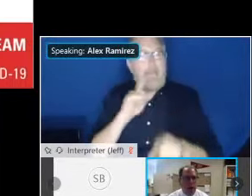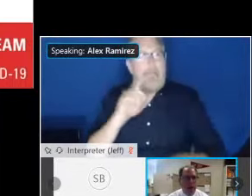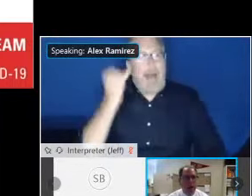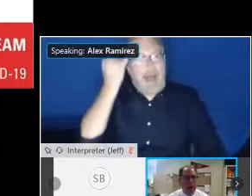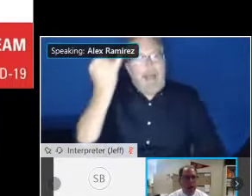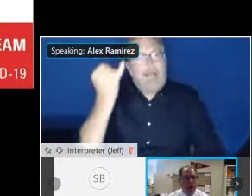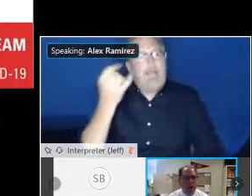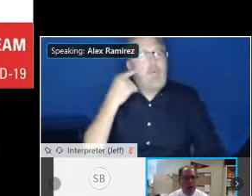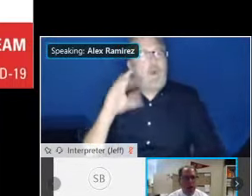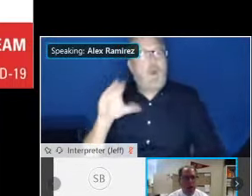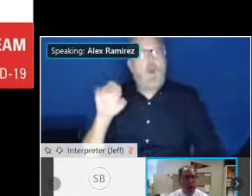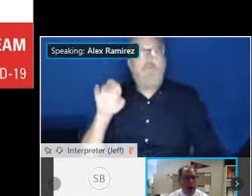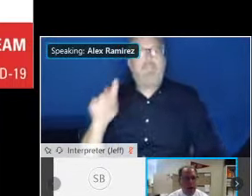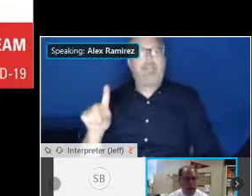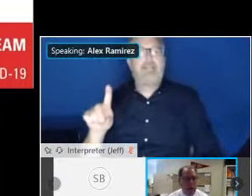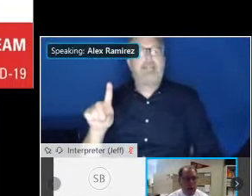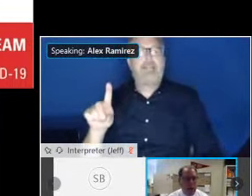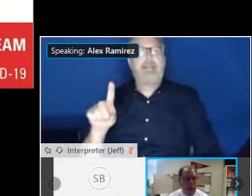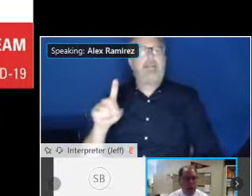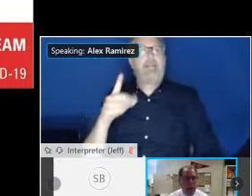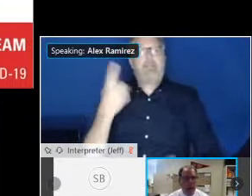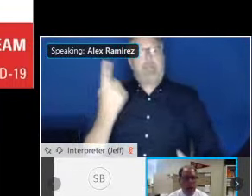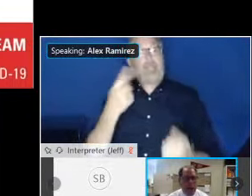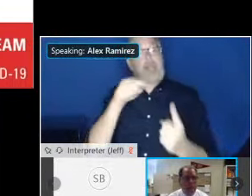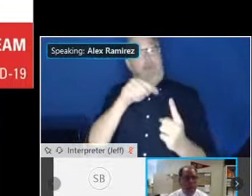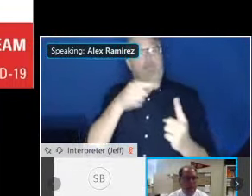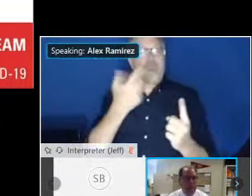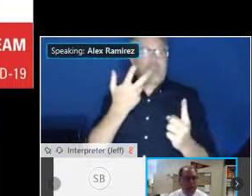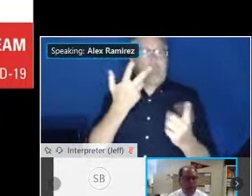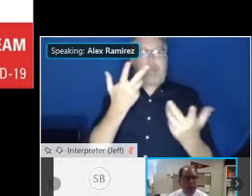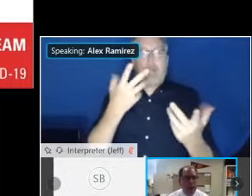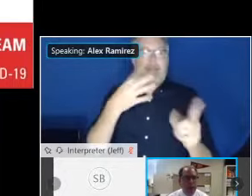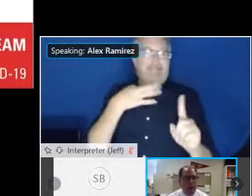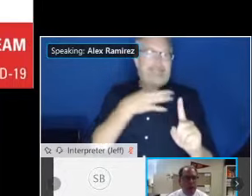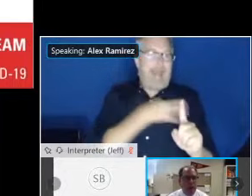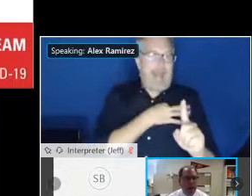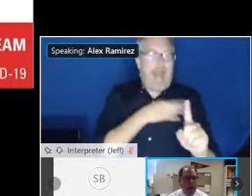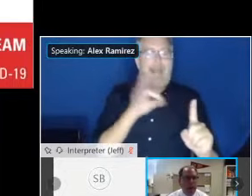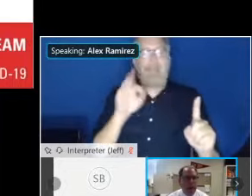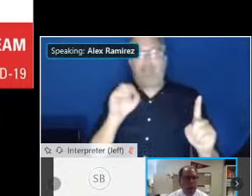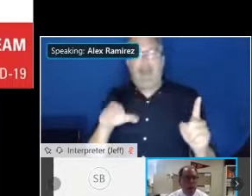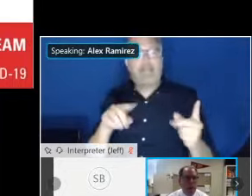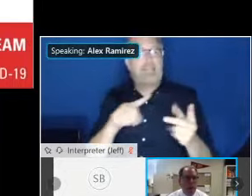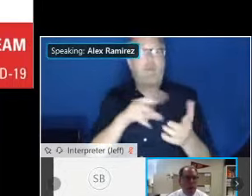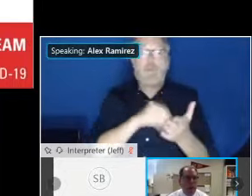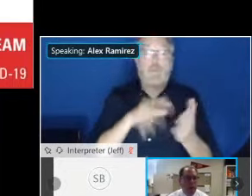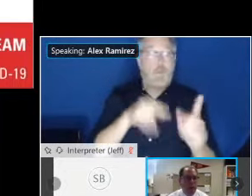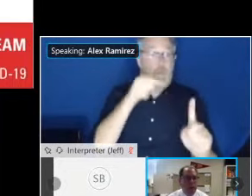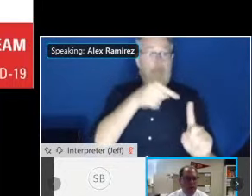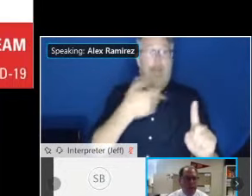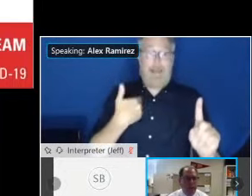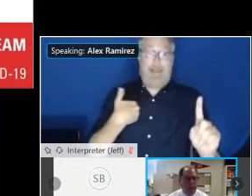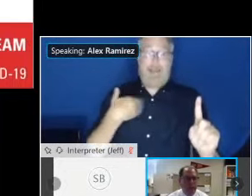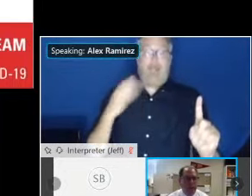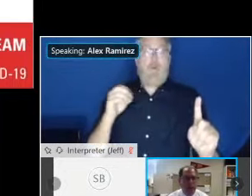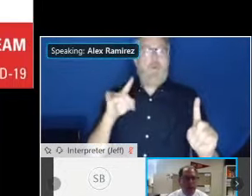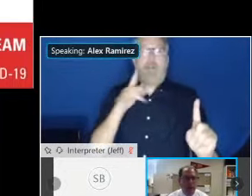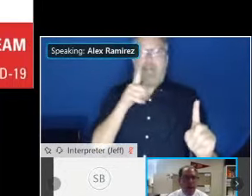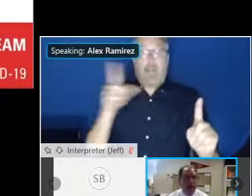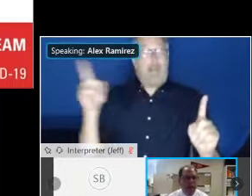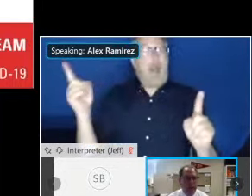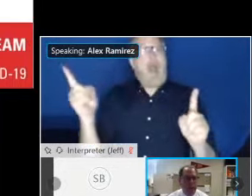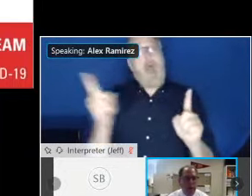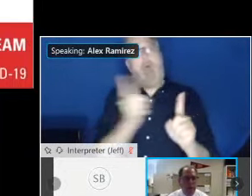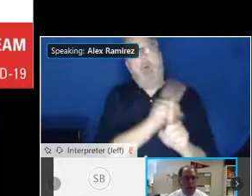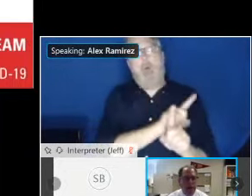student or a colleague or an employee has COVID is not by definition an automatic that you will get the disease.